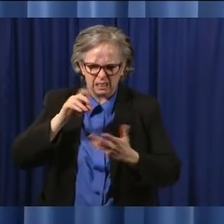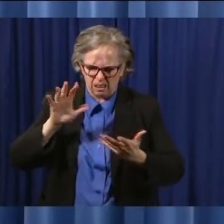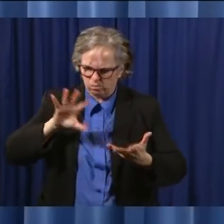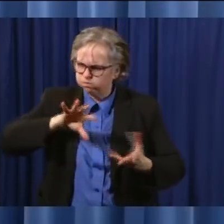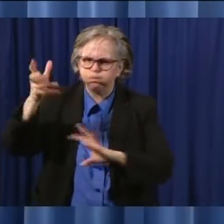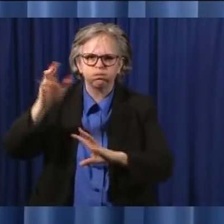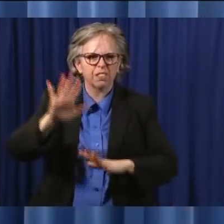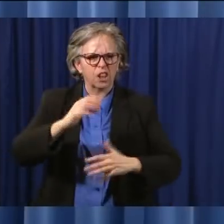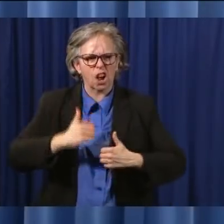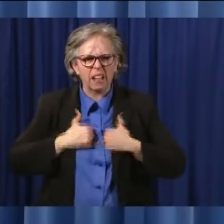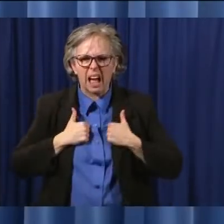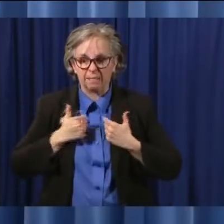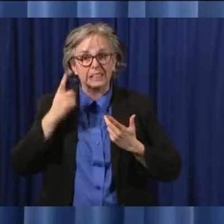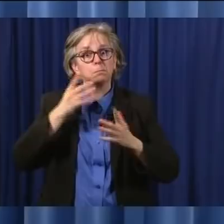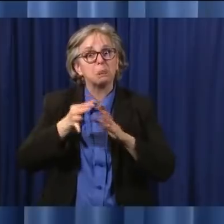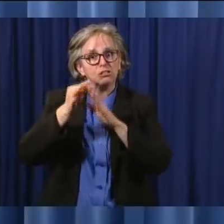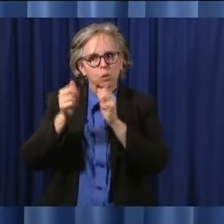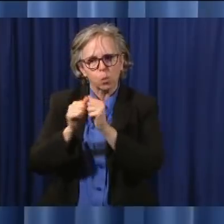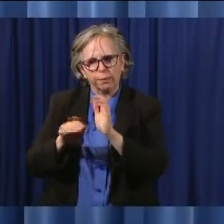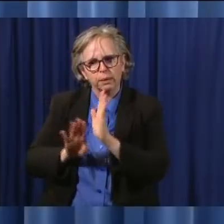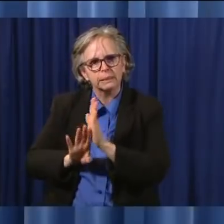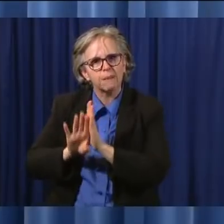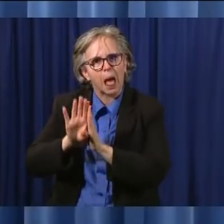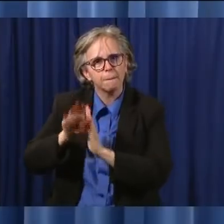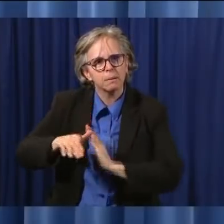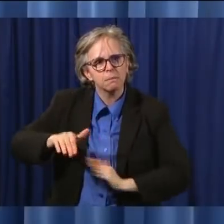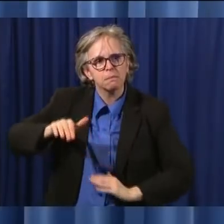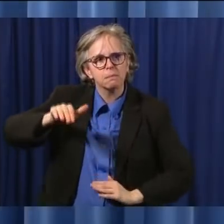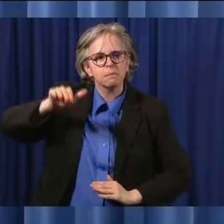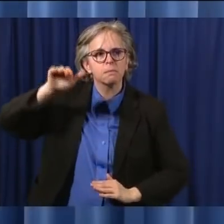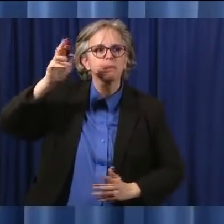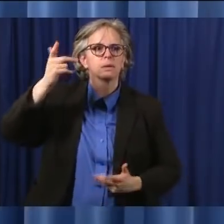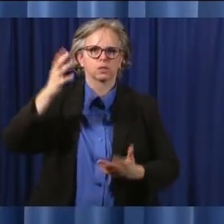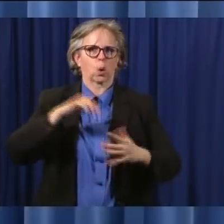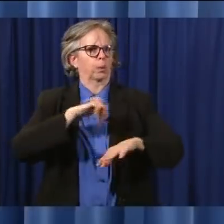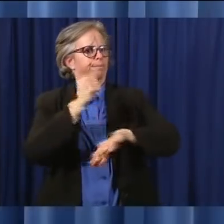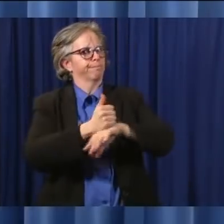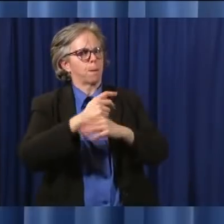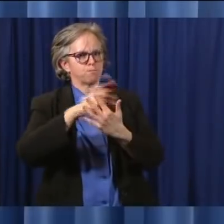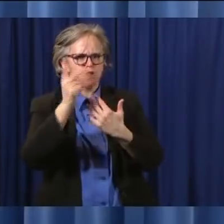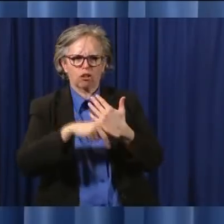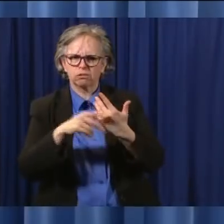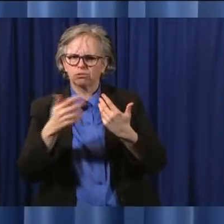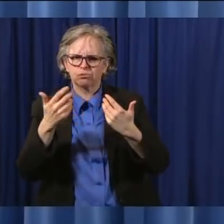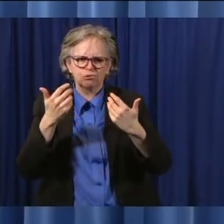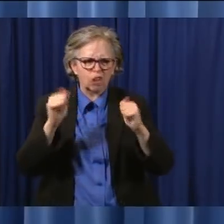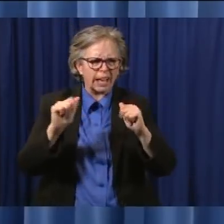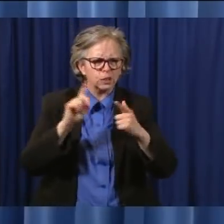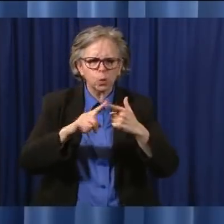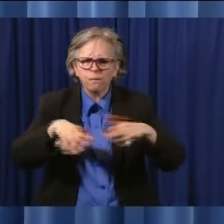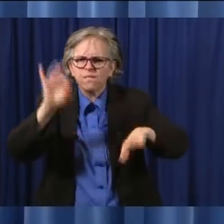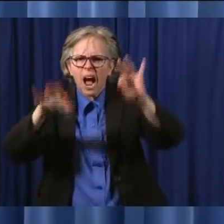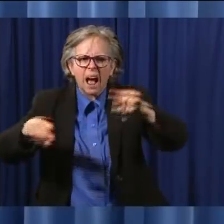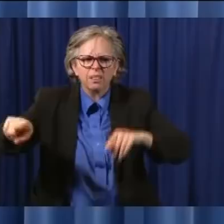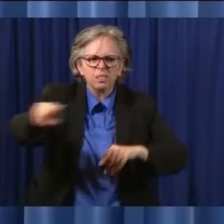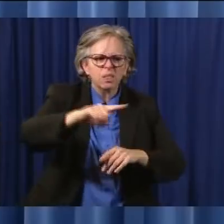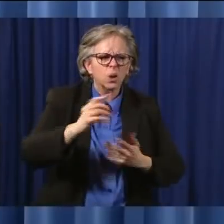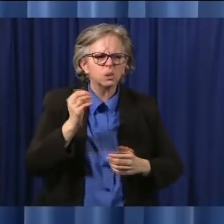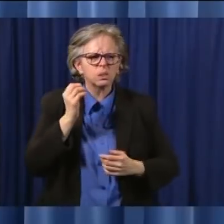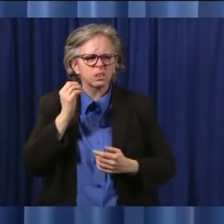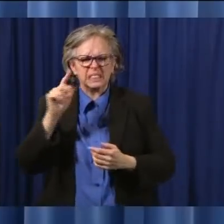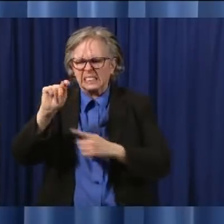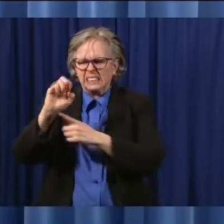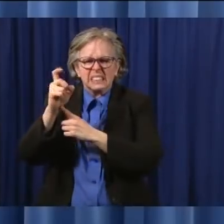preventing children from being exposed to toxic lead by increasing screenings, early intervention services,